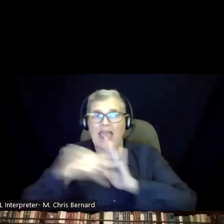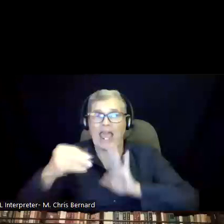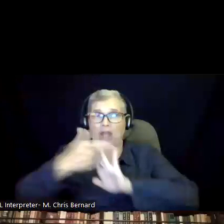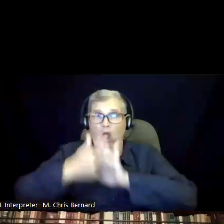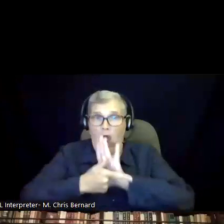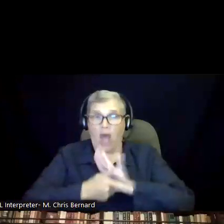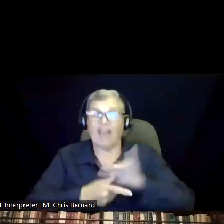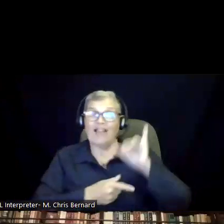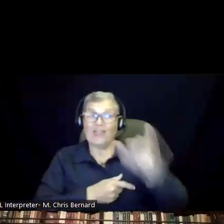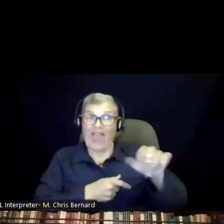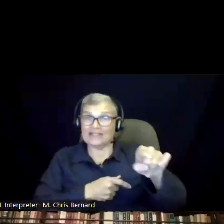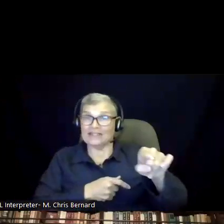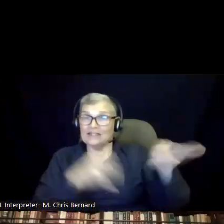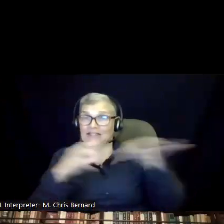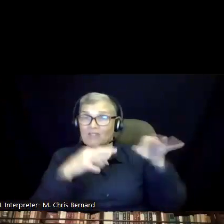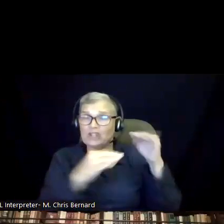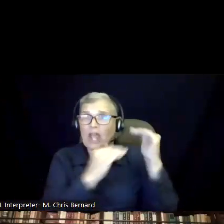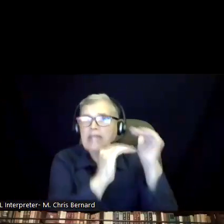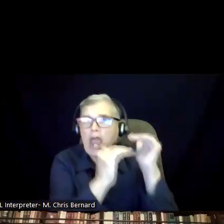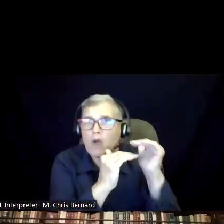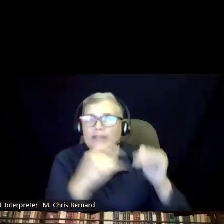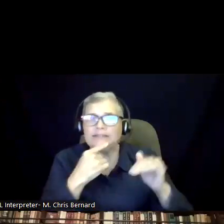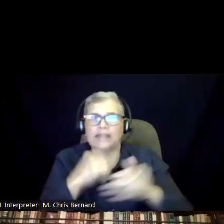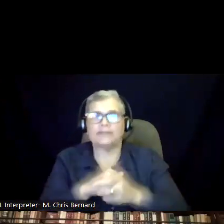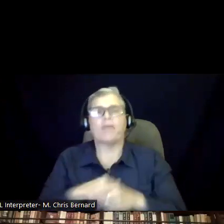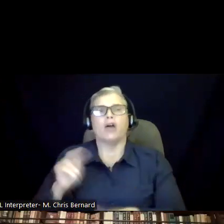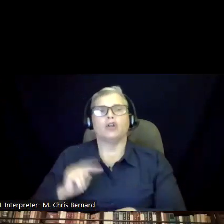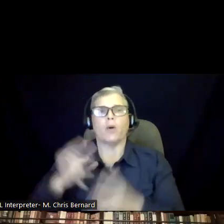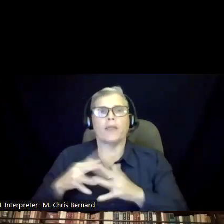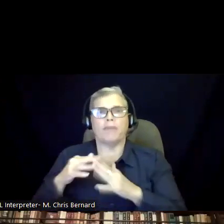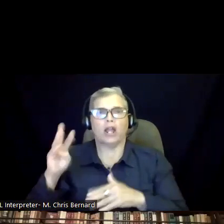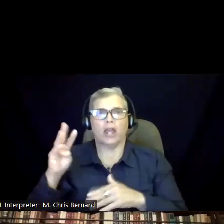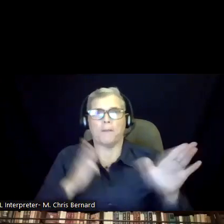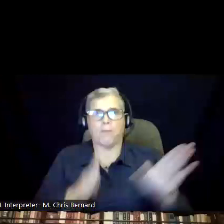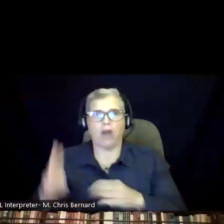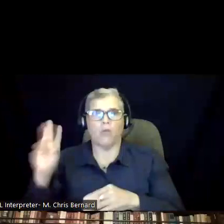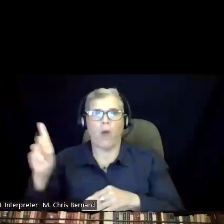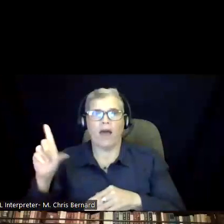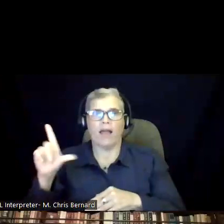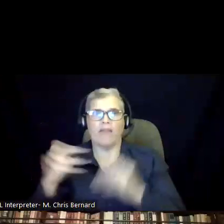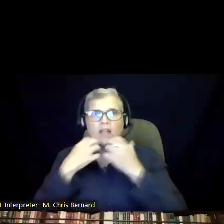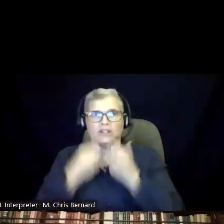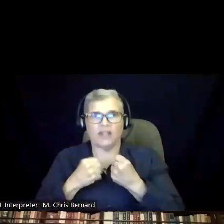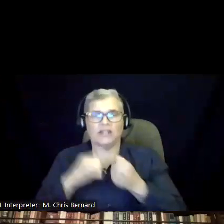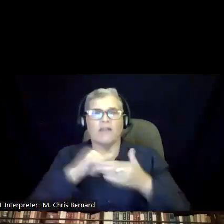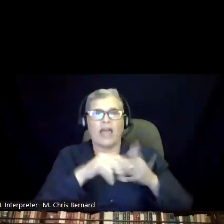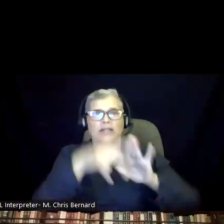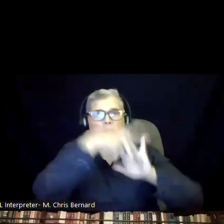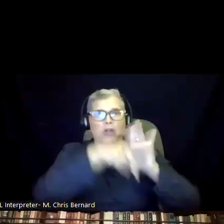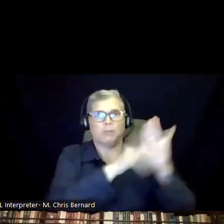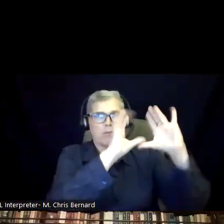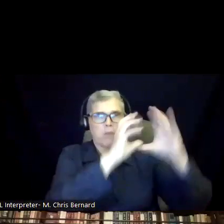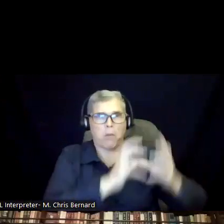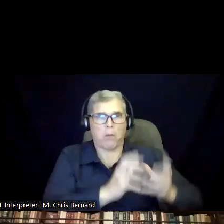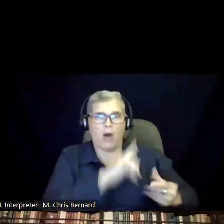fairly narrow. And it reads, the North American model of wildlife conservation is a set of principles that in their collective